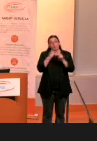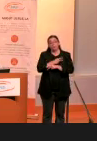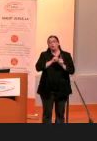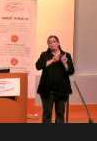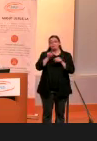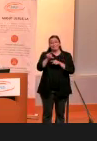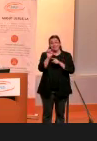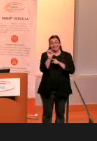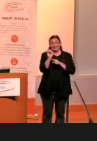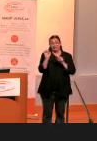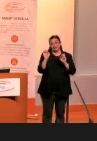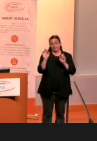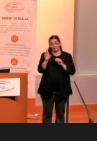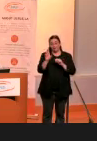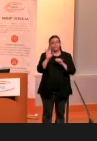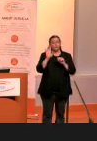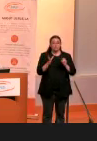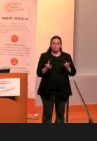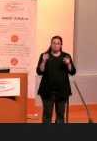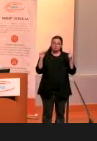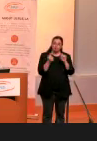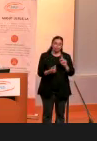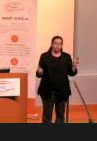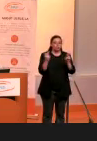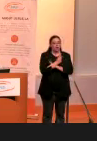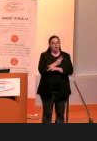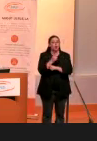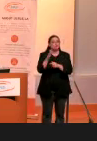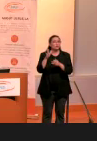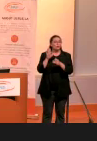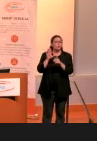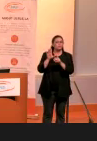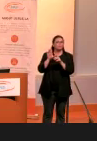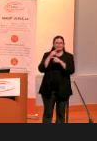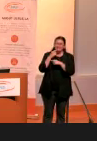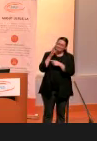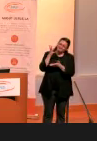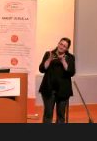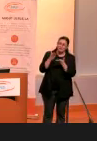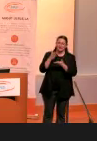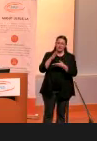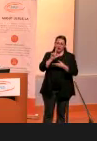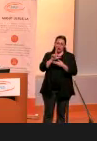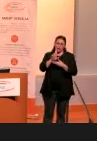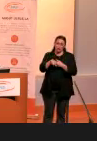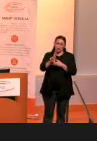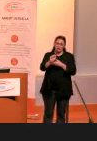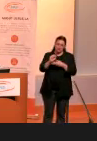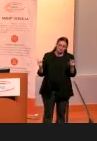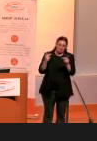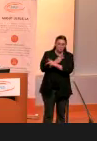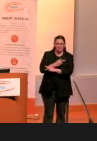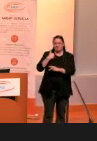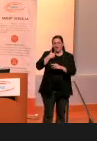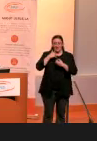having even more pain. And at that point, they said, well, maybe you're having a flare of your lupus and it's pericarditis. And they gave her a steroid